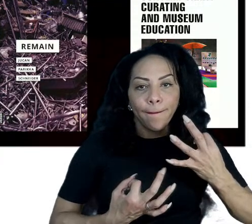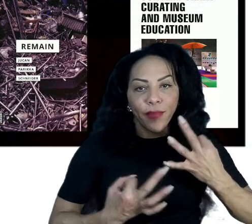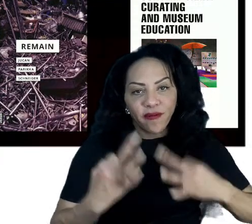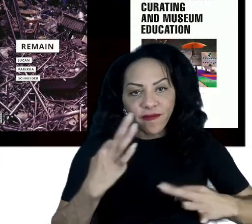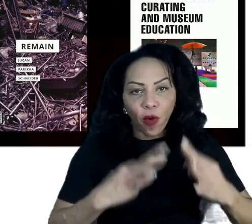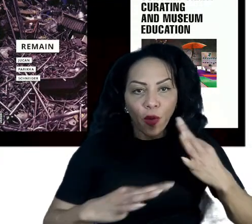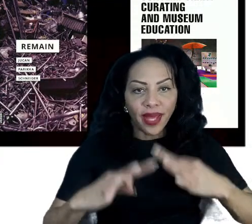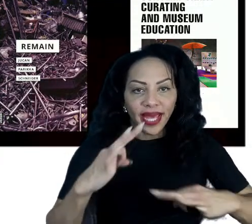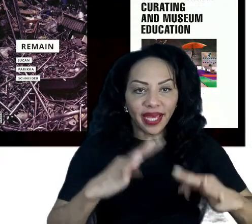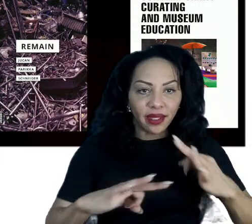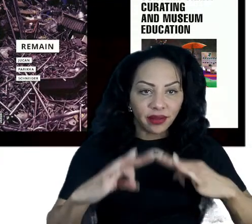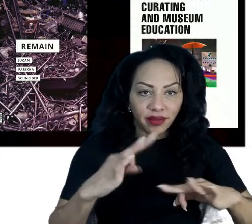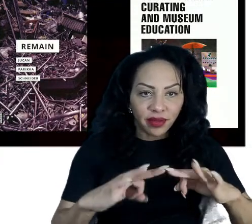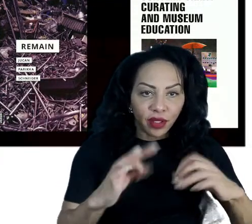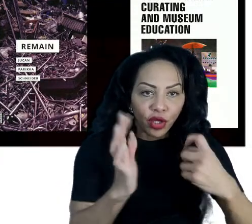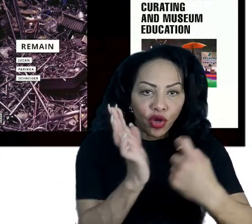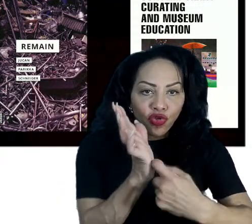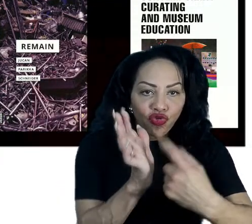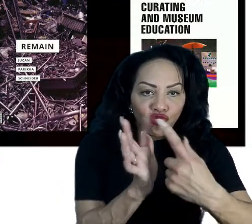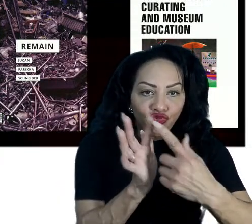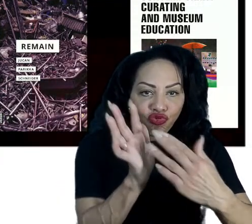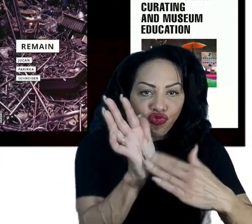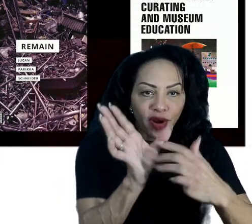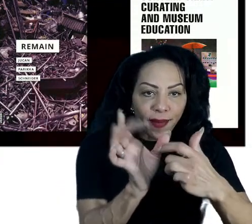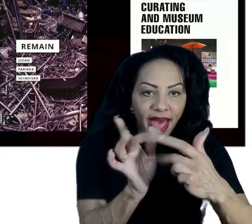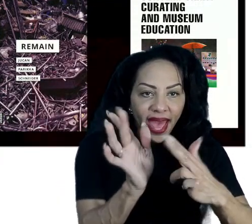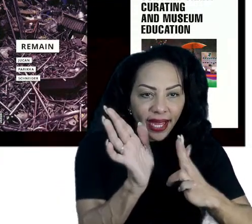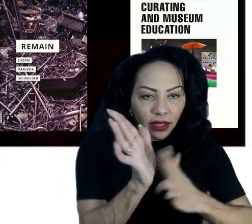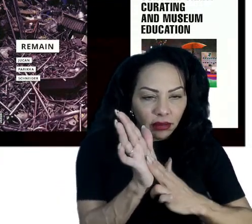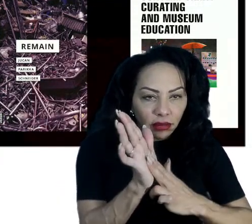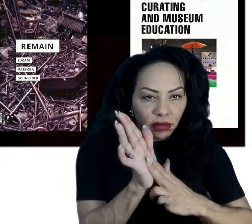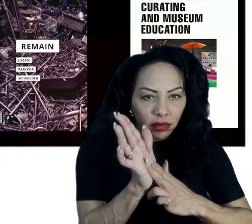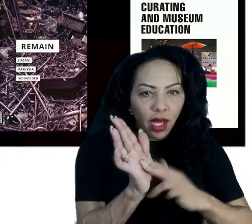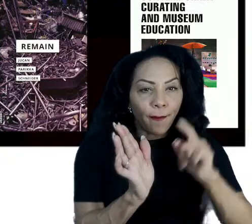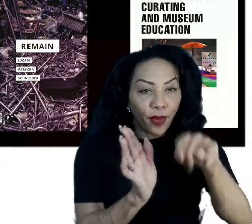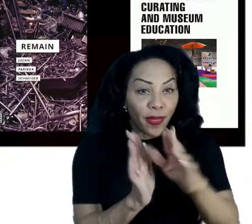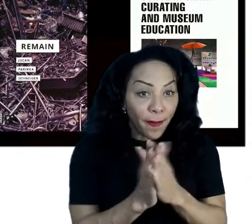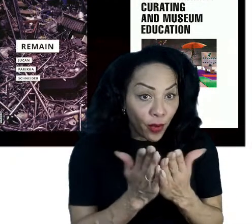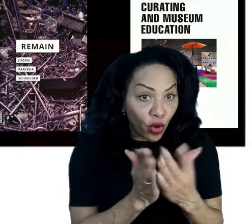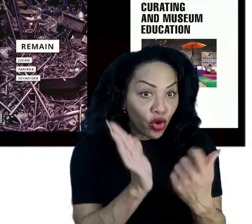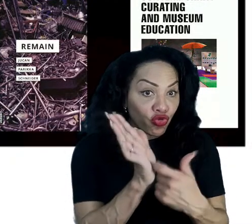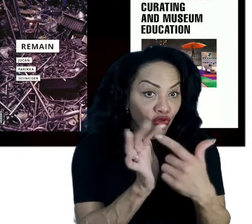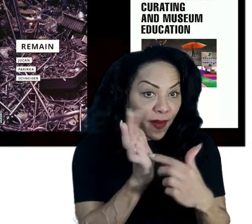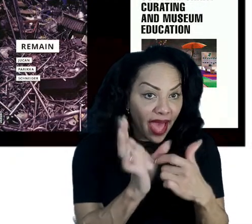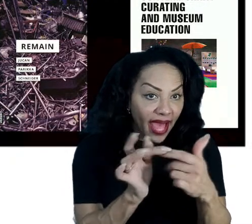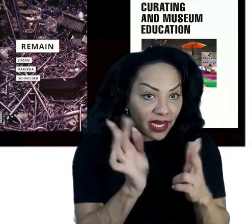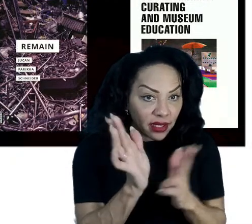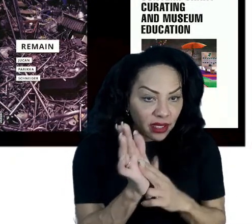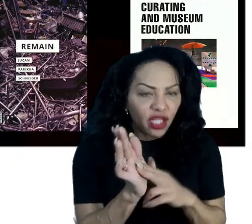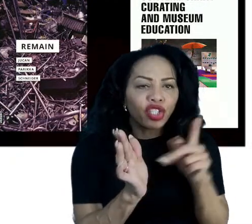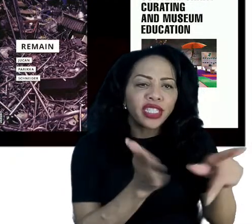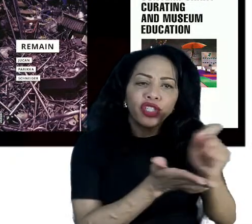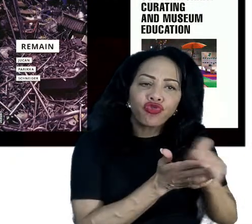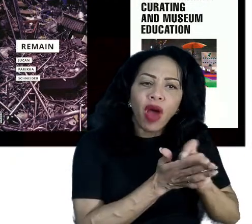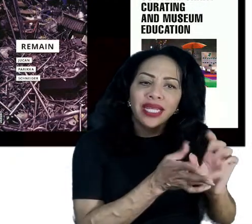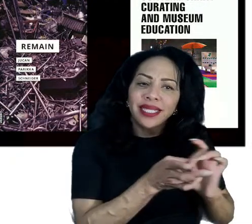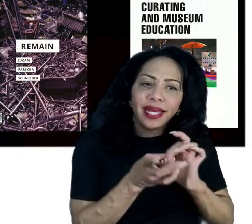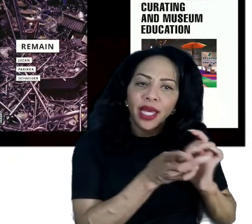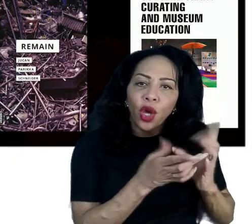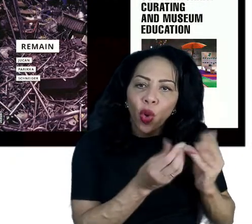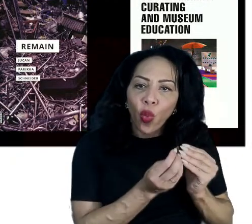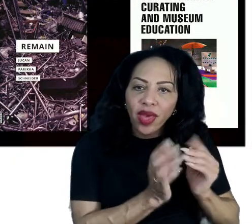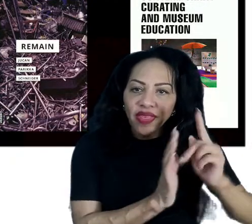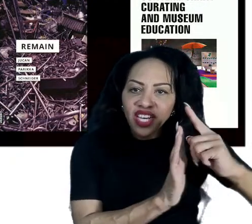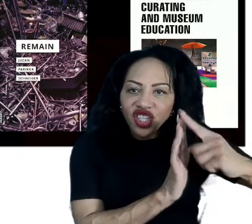in this text, Remain. Schneider is writing with Jussi Parikka, who wrote What is Media Archaeology? And